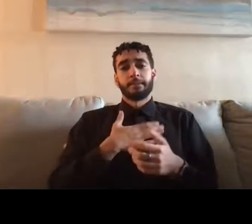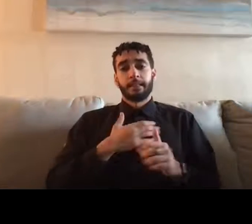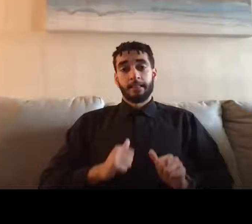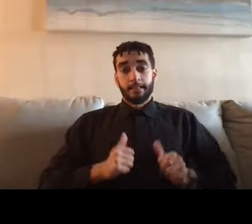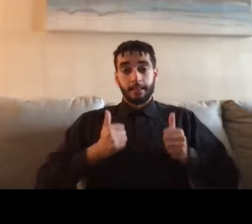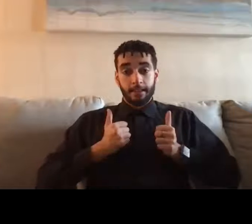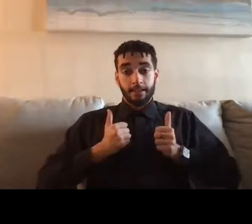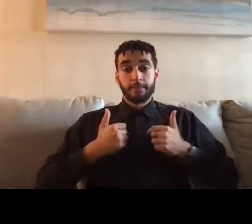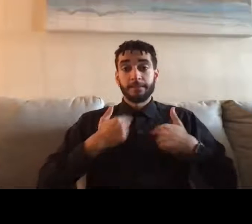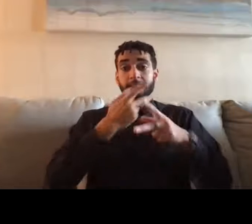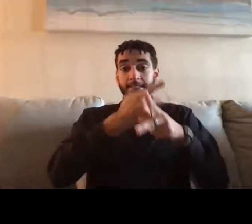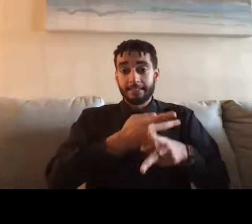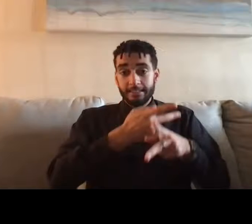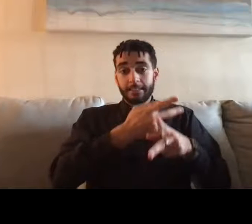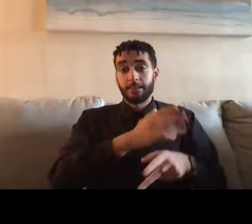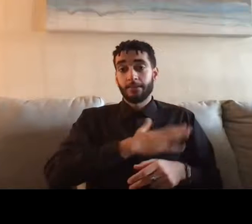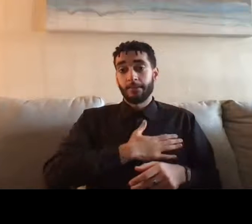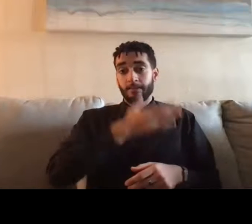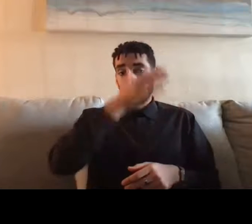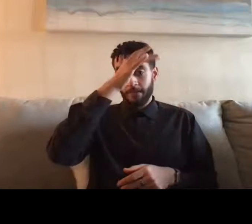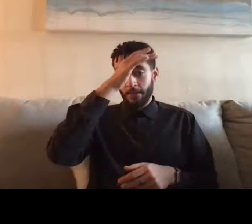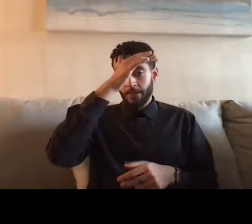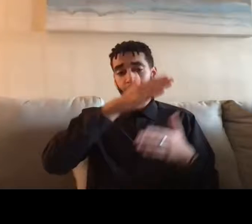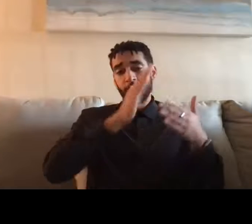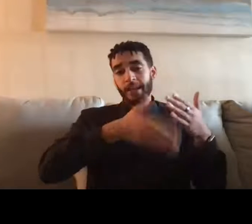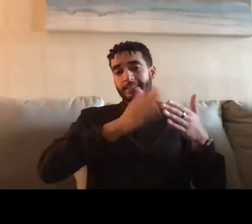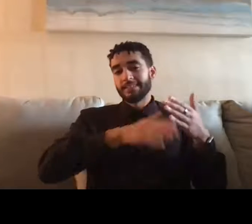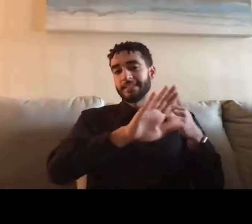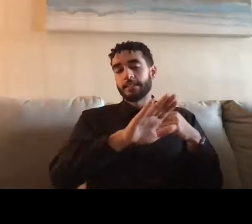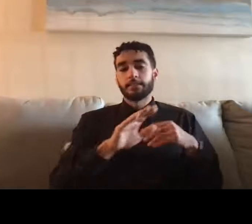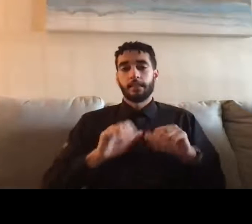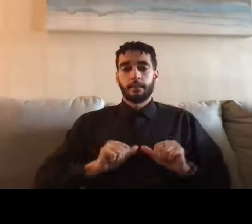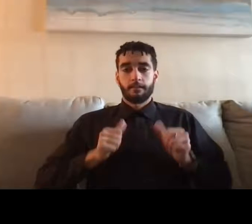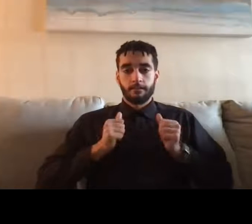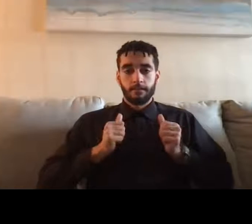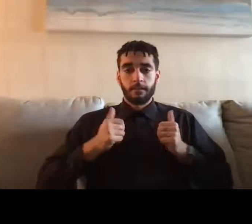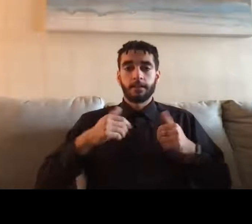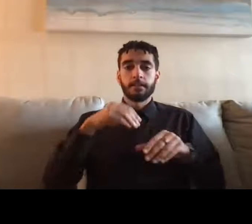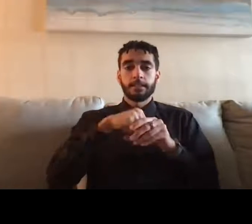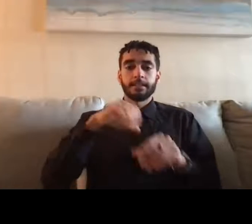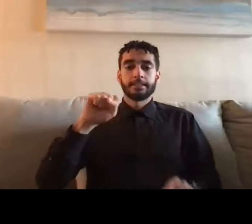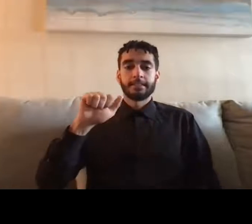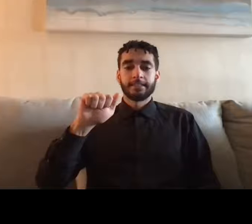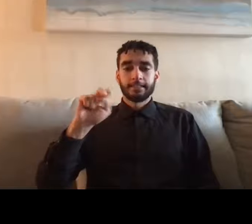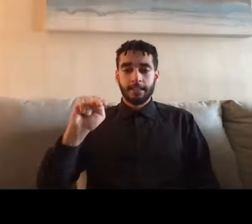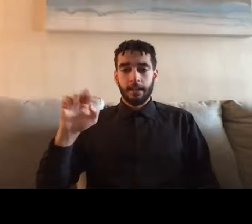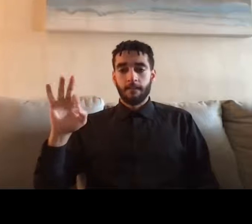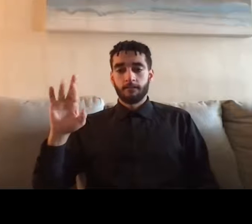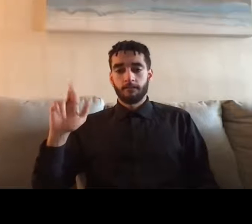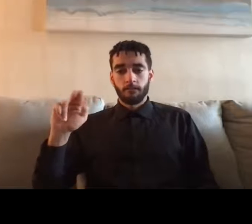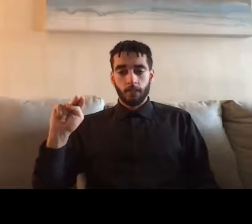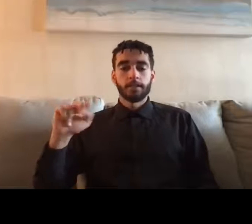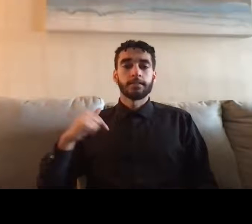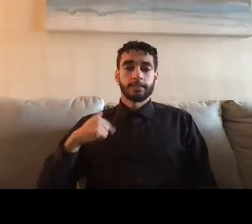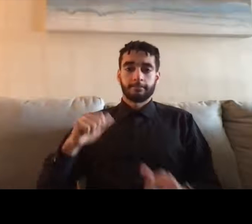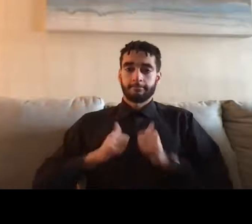my own father at the end of his life. I was a resident at UCSF in San Francisco. My parents had